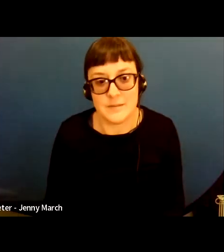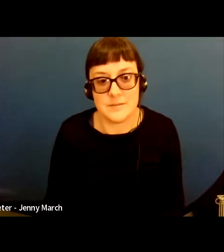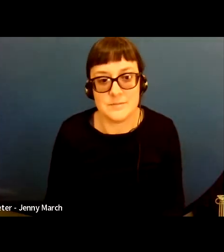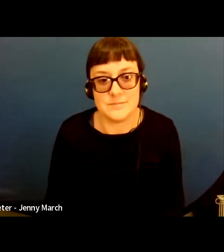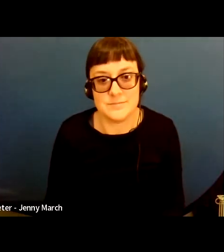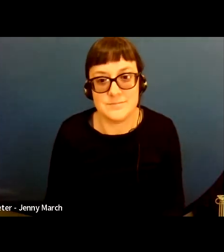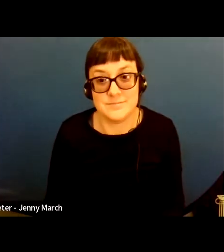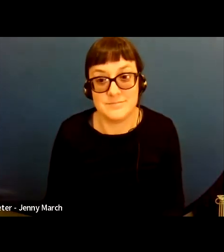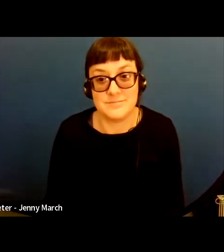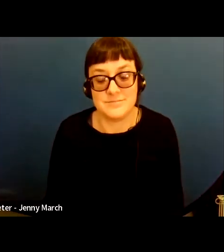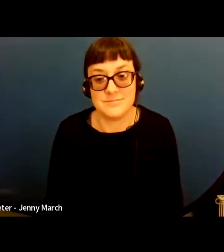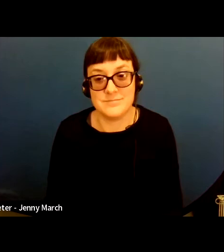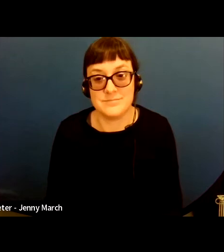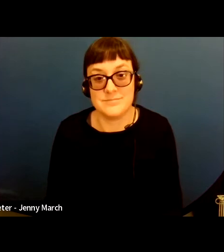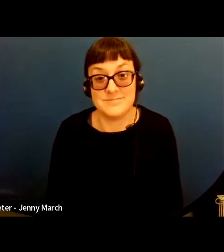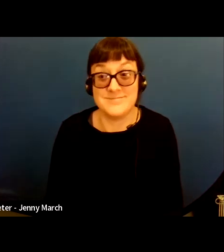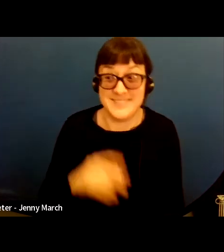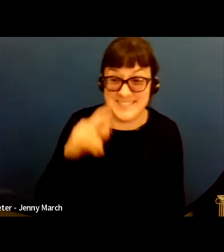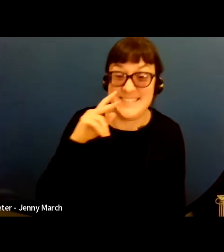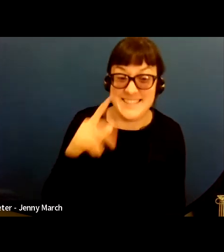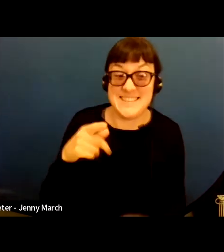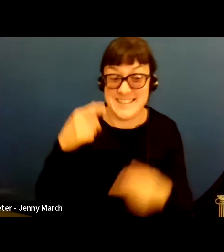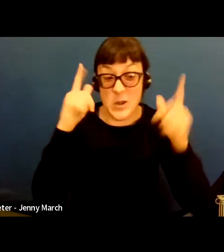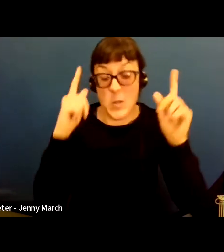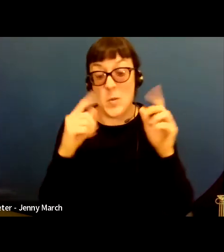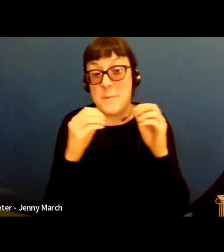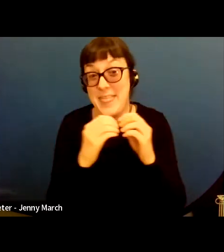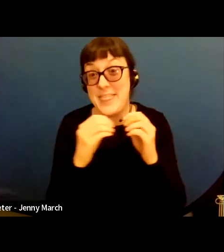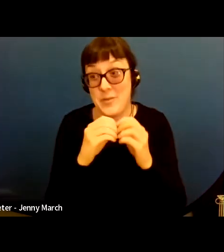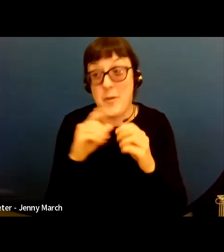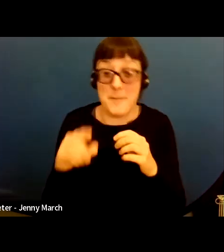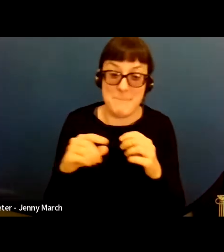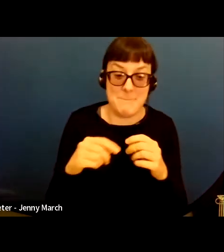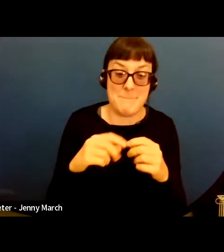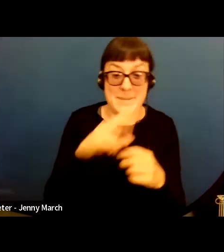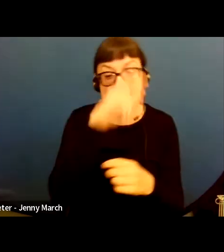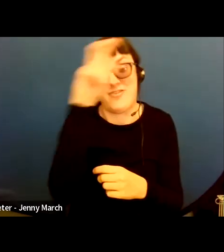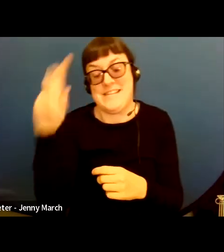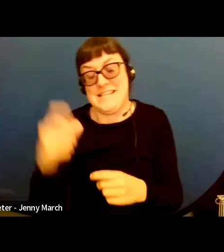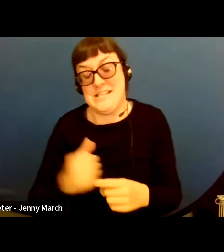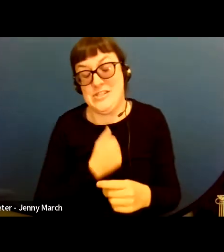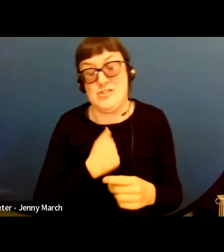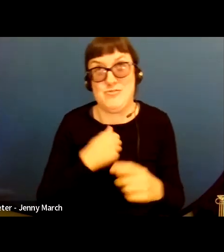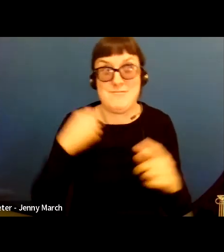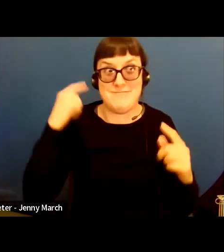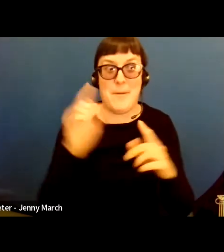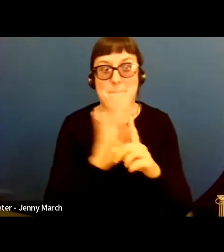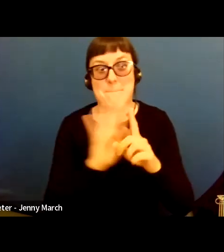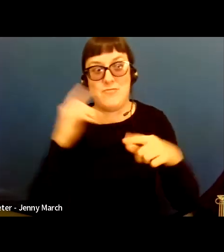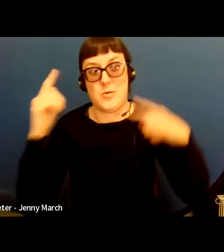Well, as you can tell, Lord Bethel was very much indeed travelling, so apologies for the background noise